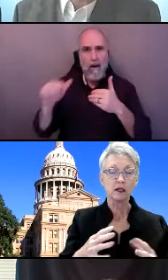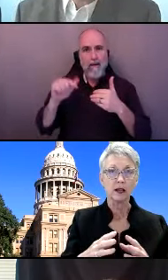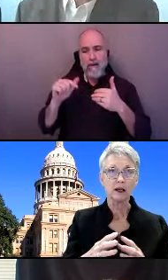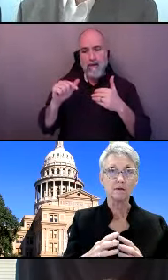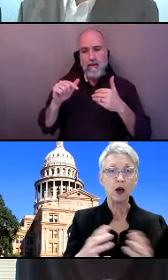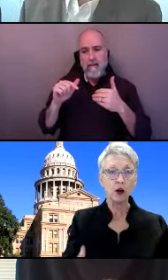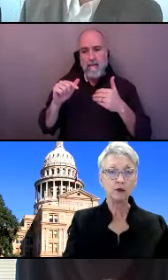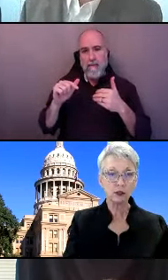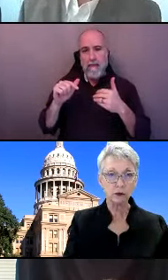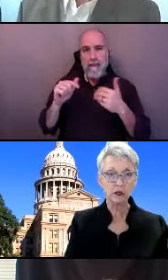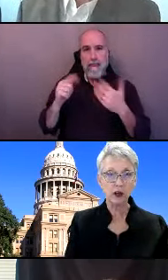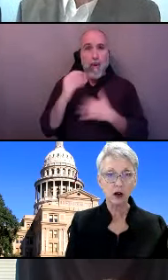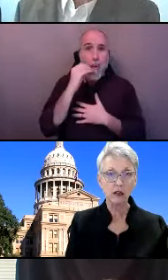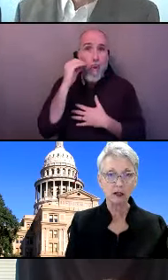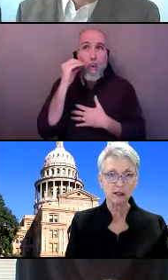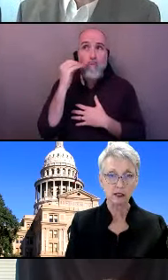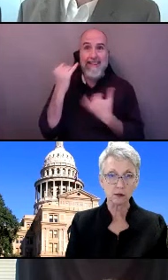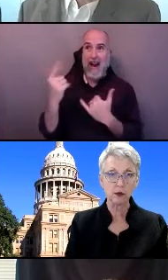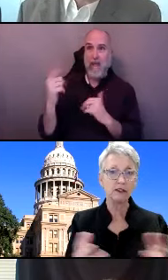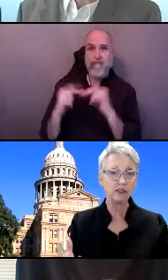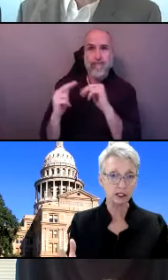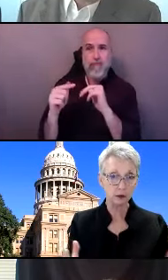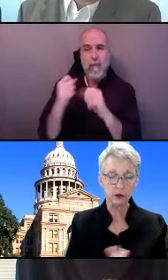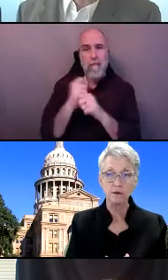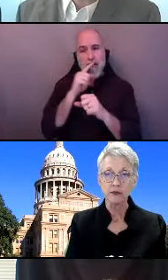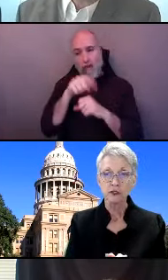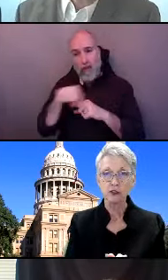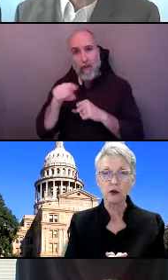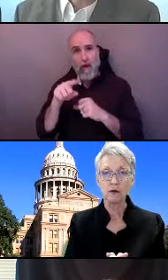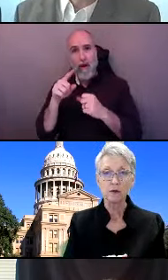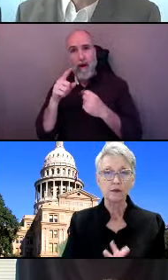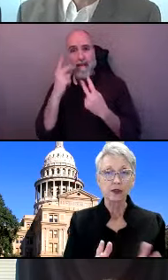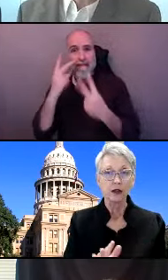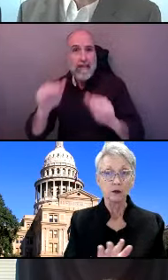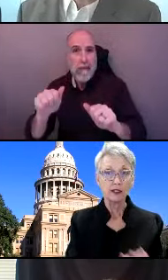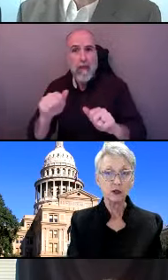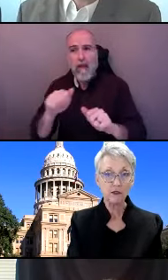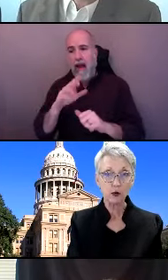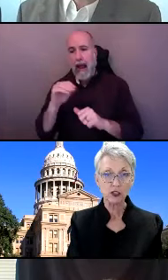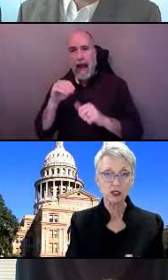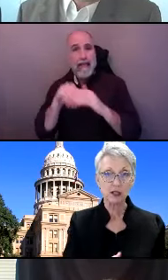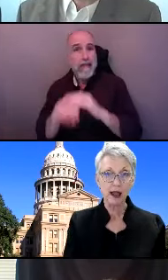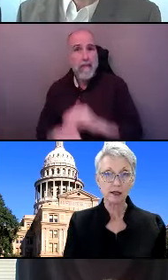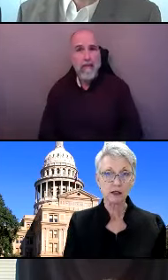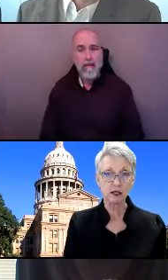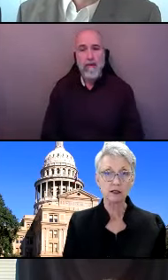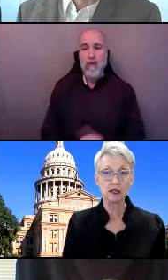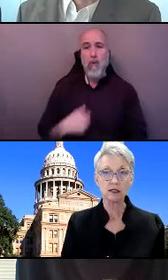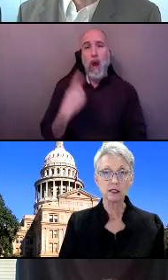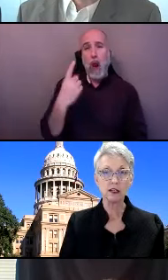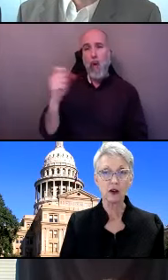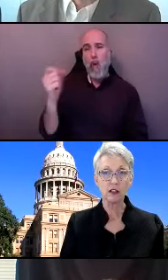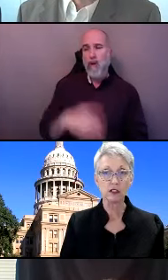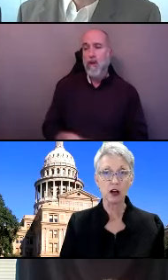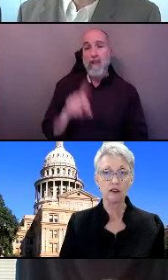these homes that are built are accessible and visitable? So we do have a question that asked,